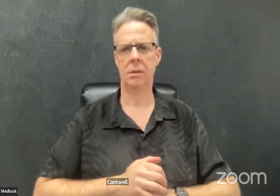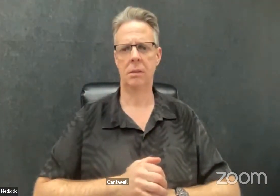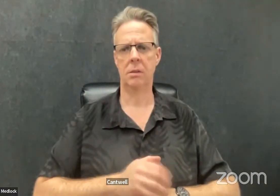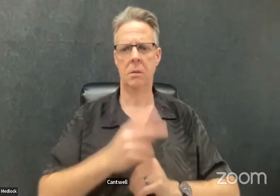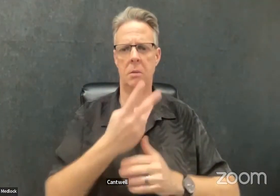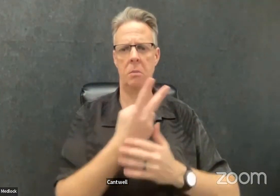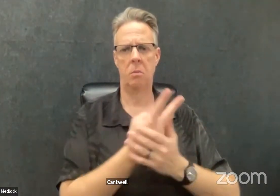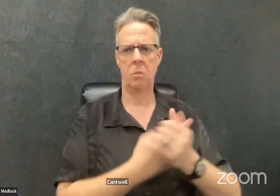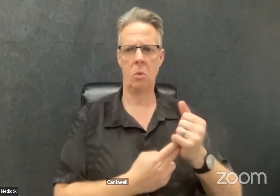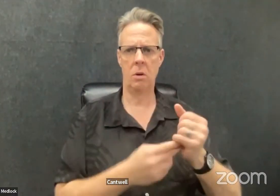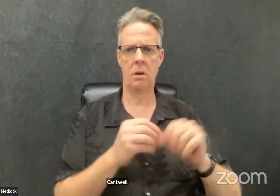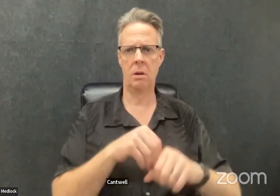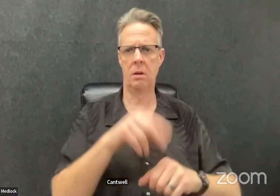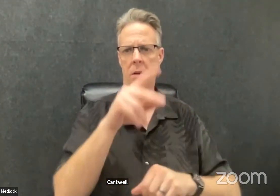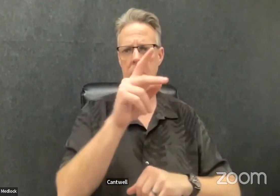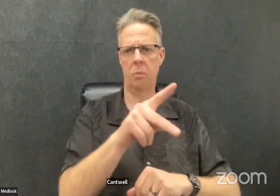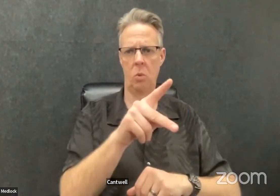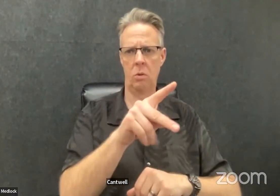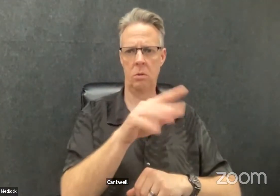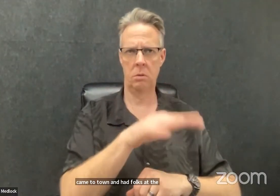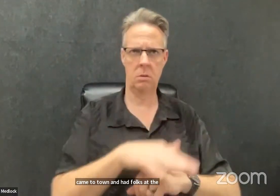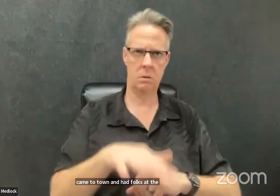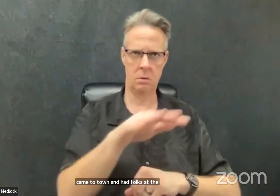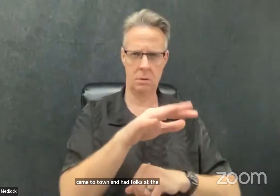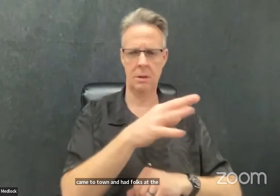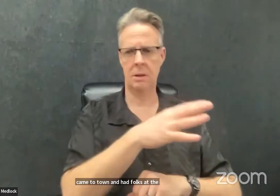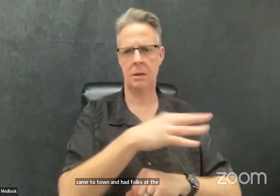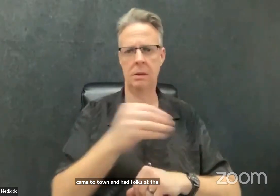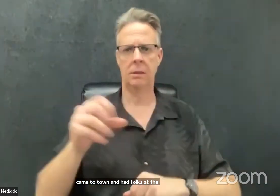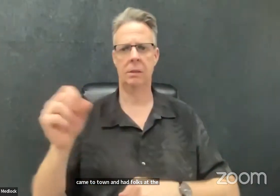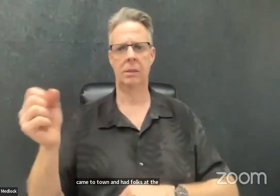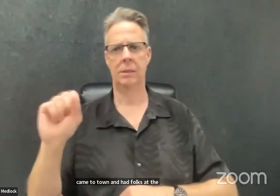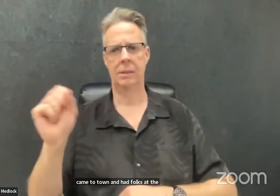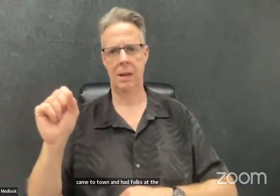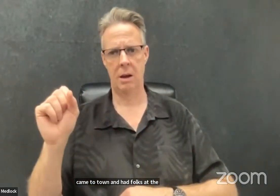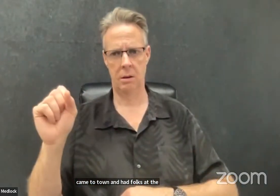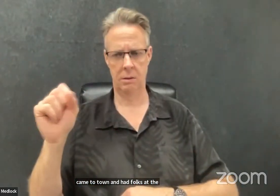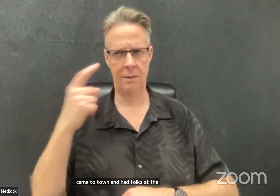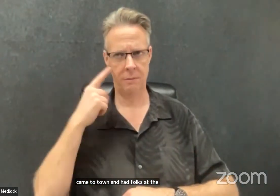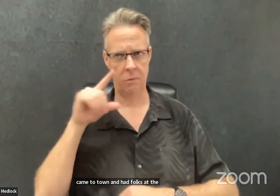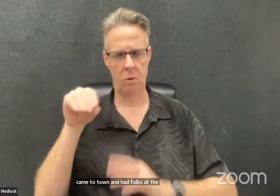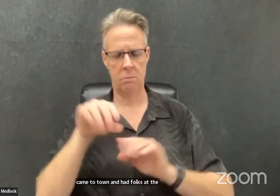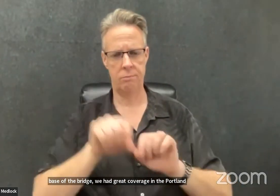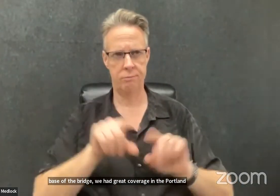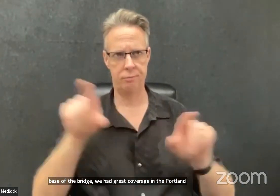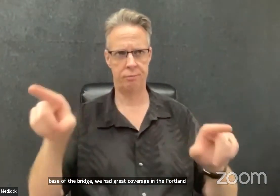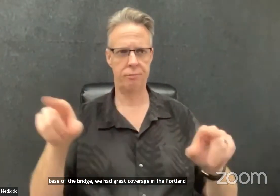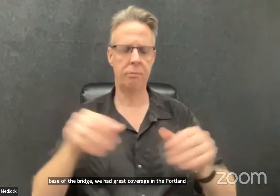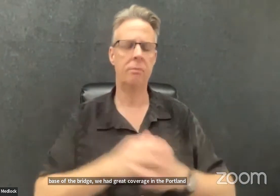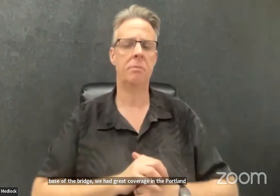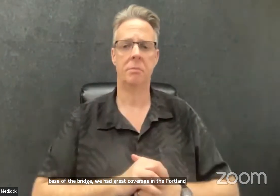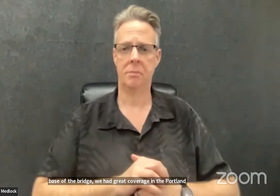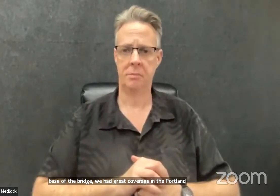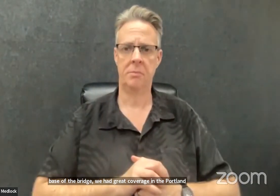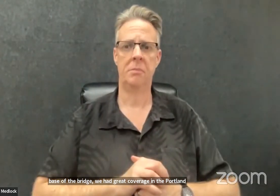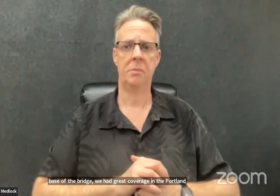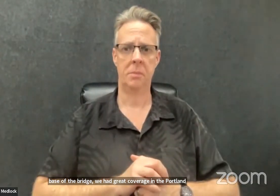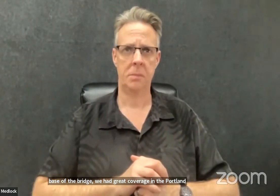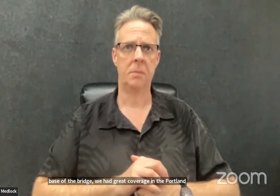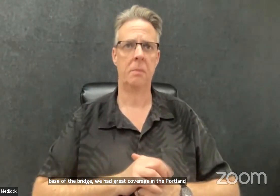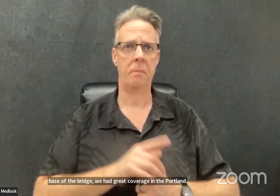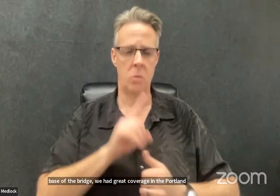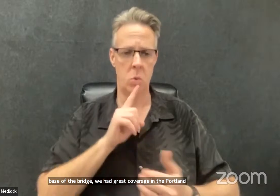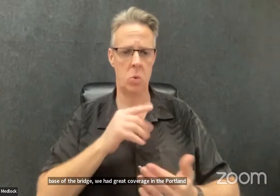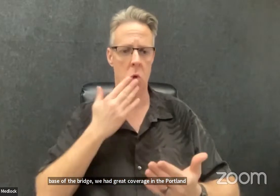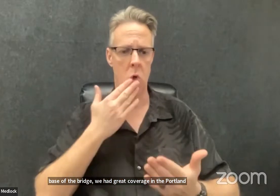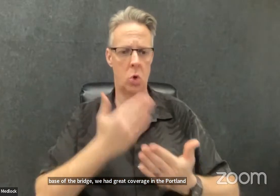both in the Portland market as well as in the Seattle market. And that's very, very good